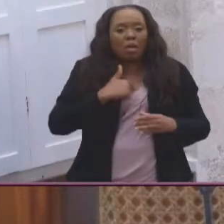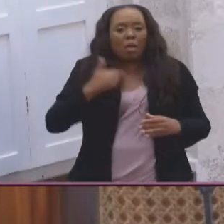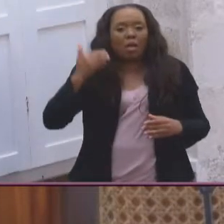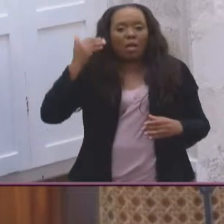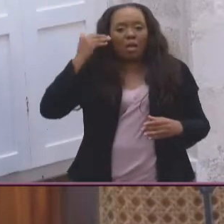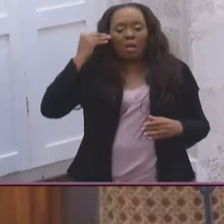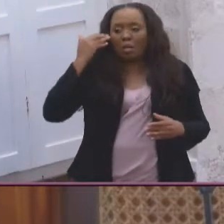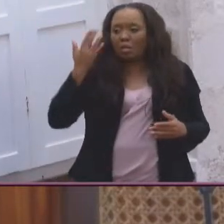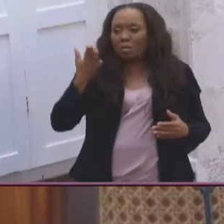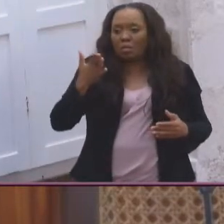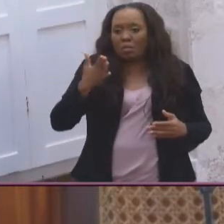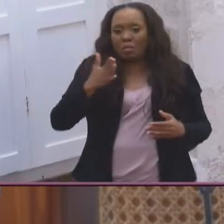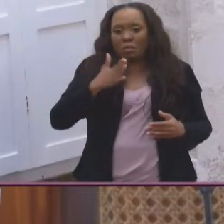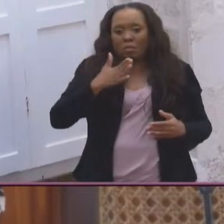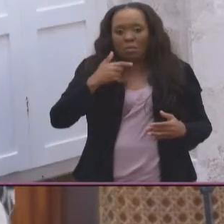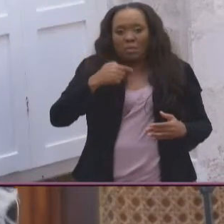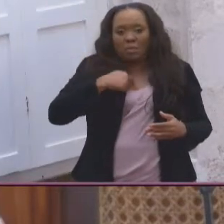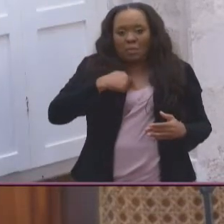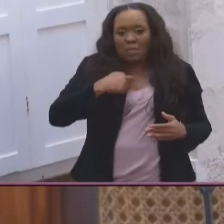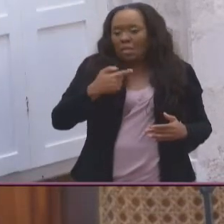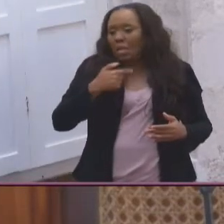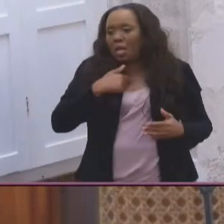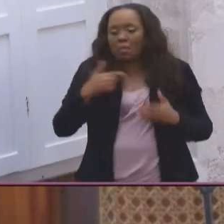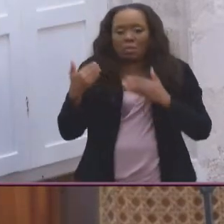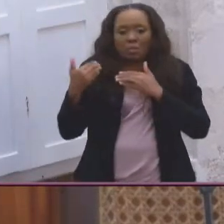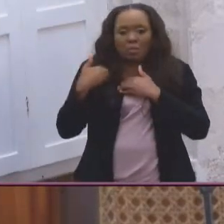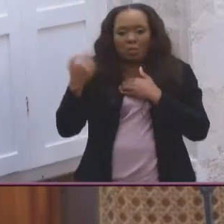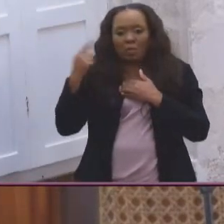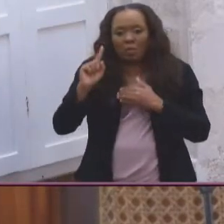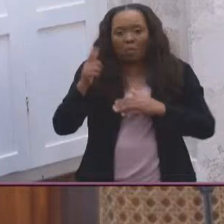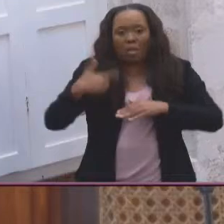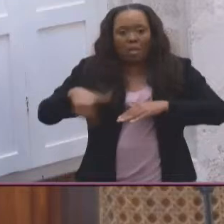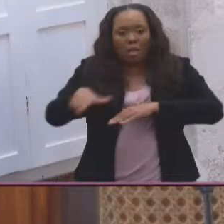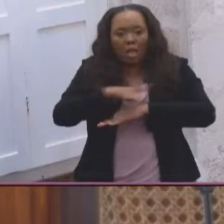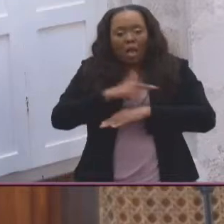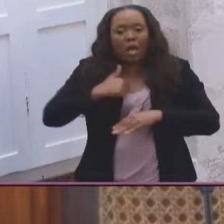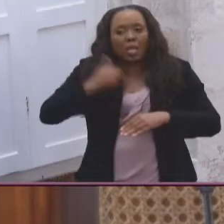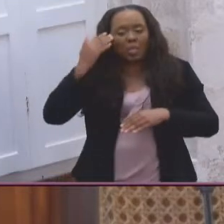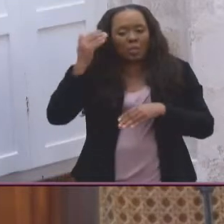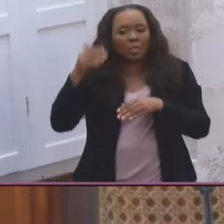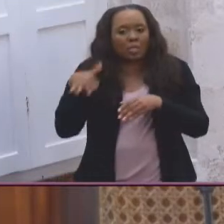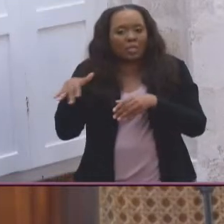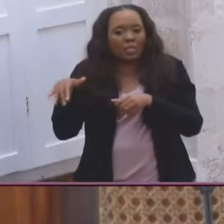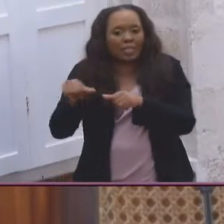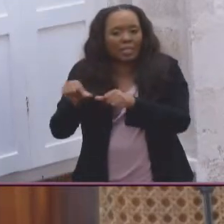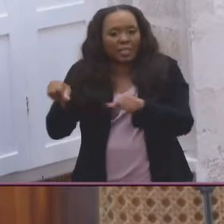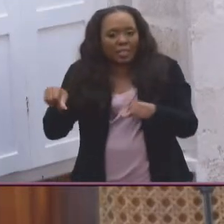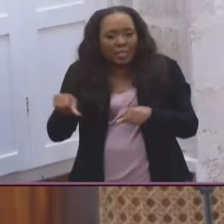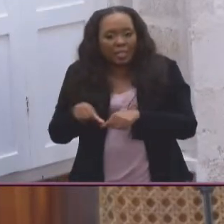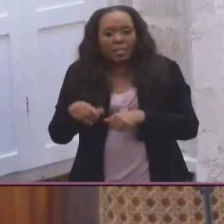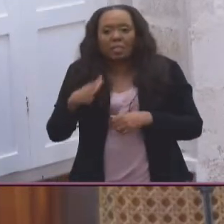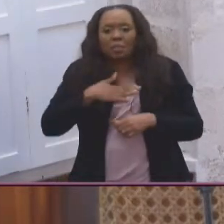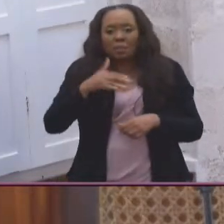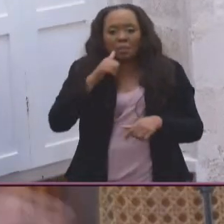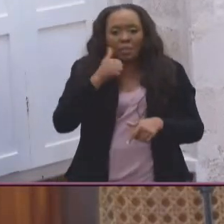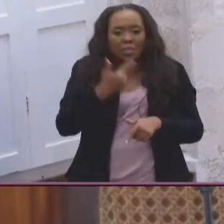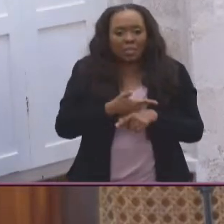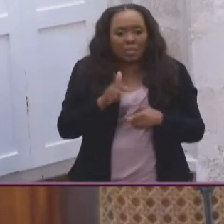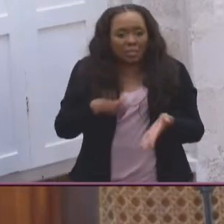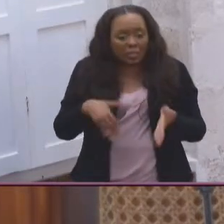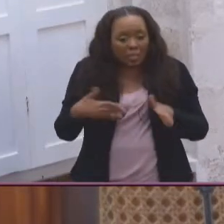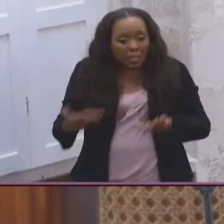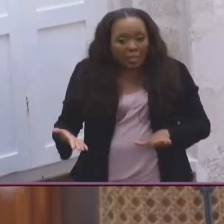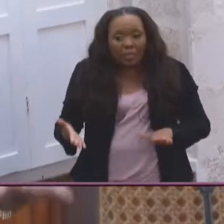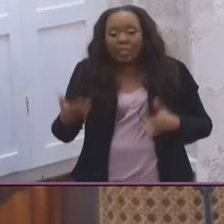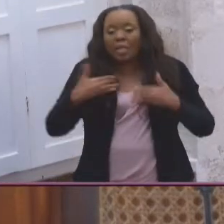than me, sir. That's the truth. I don't know where the lot is. I only know the area in which it is. My sister died, my oldest sister. She